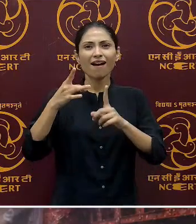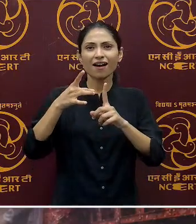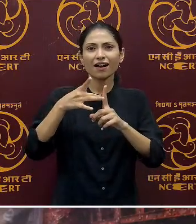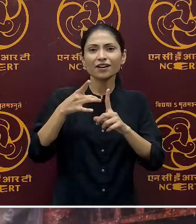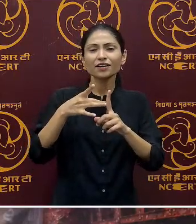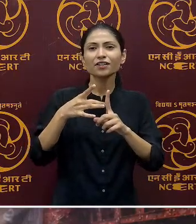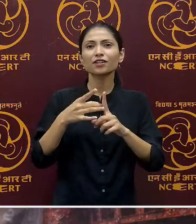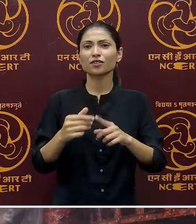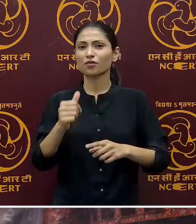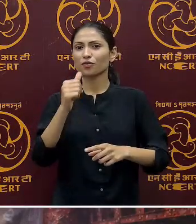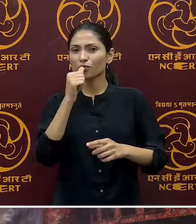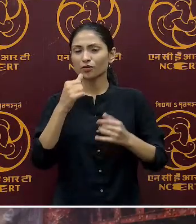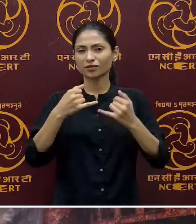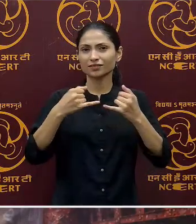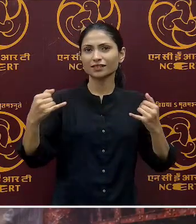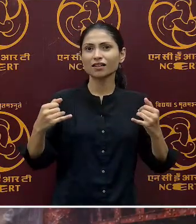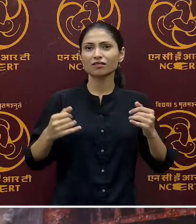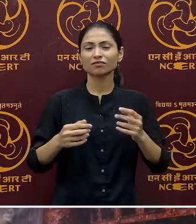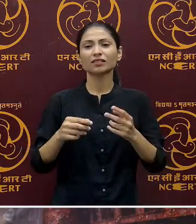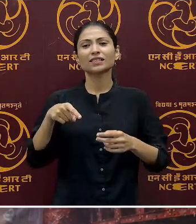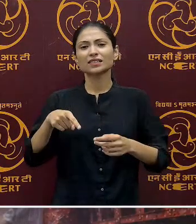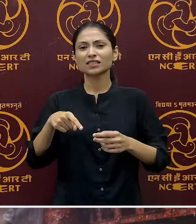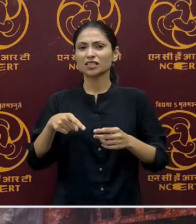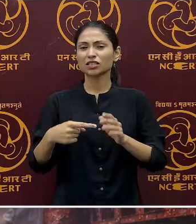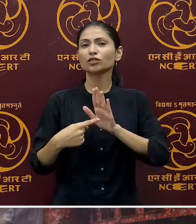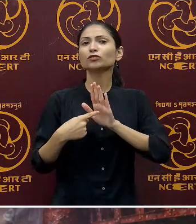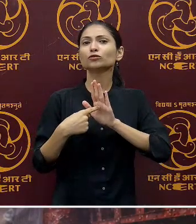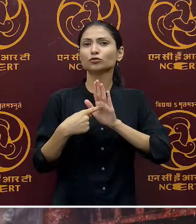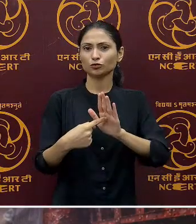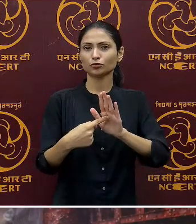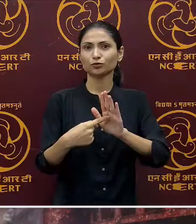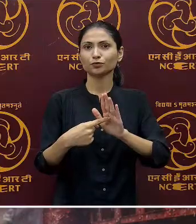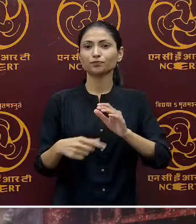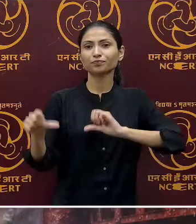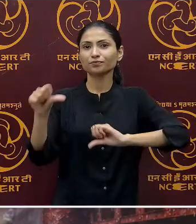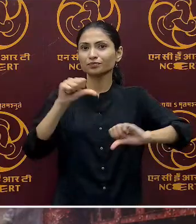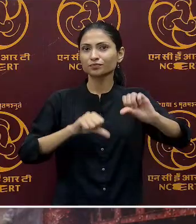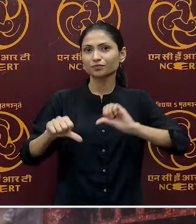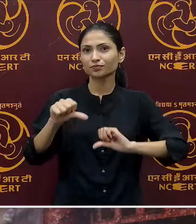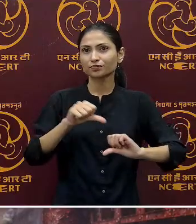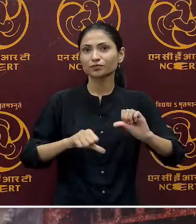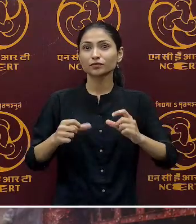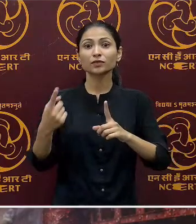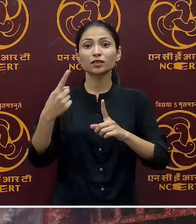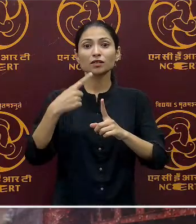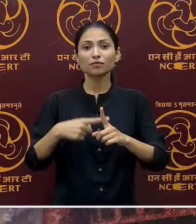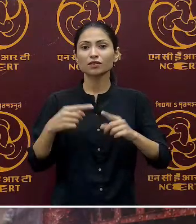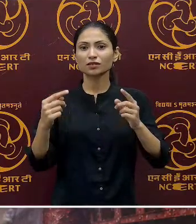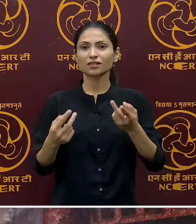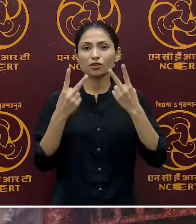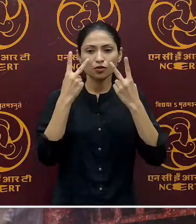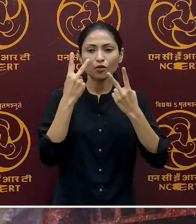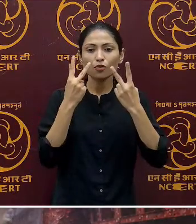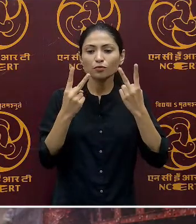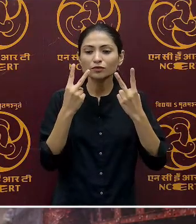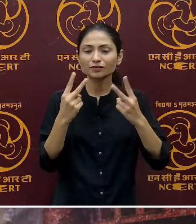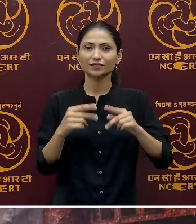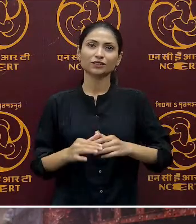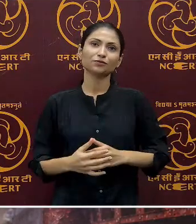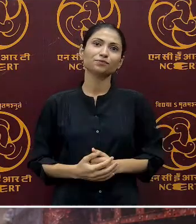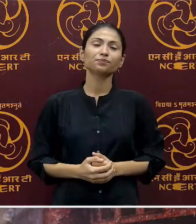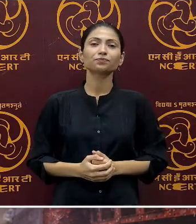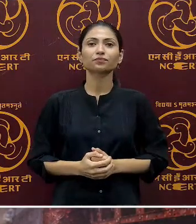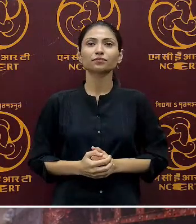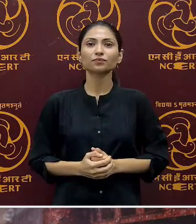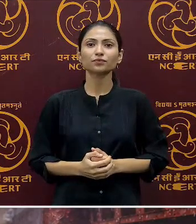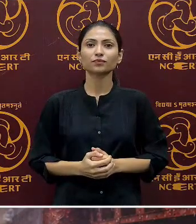procedure for performing to the simulation, and this is the observation table. Now we will go on to